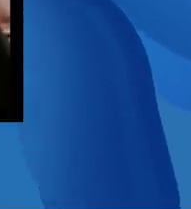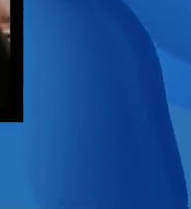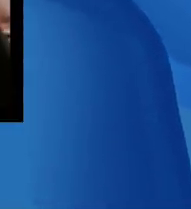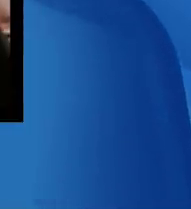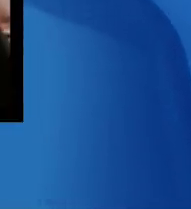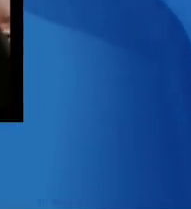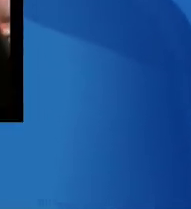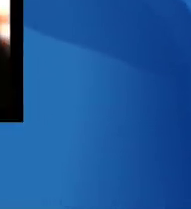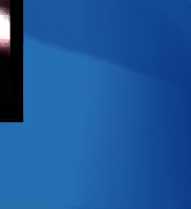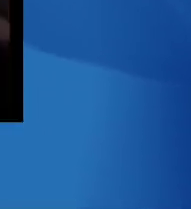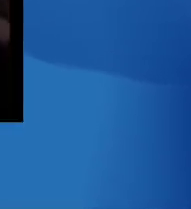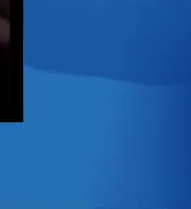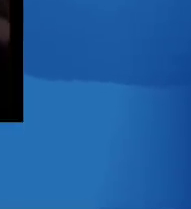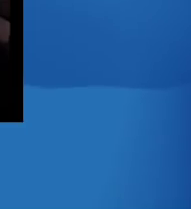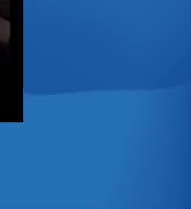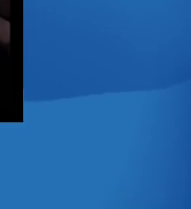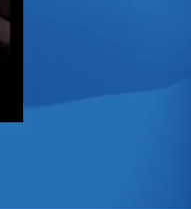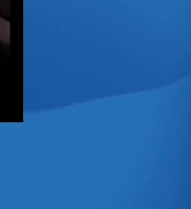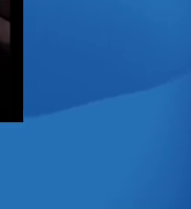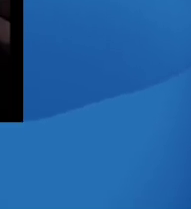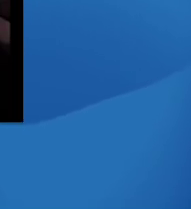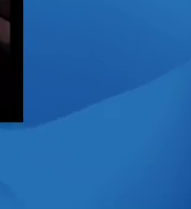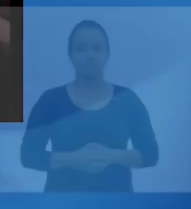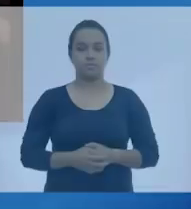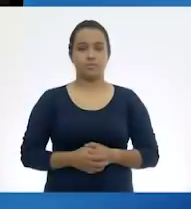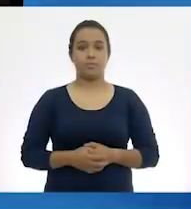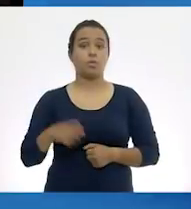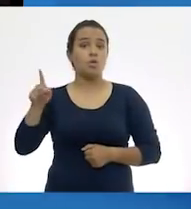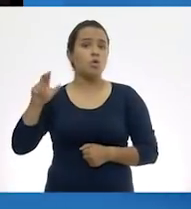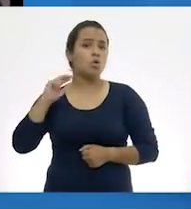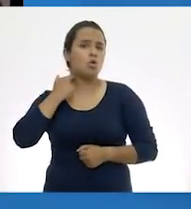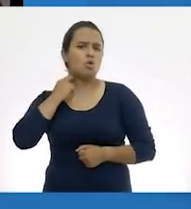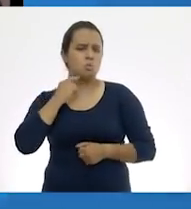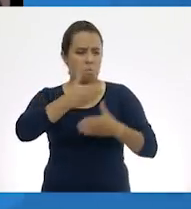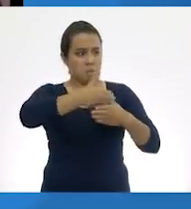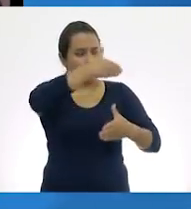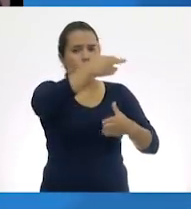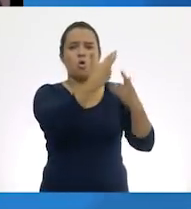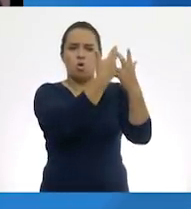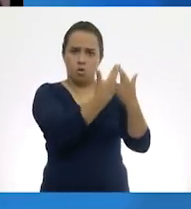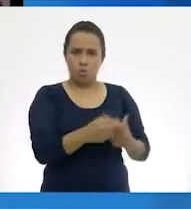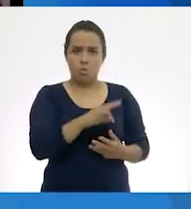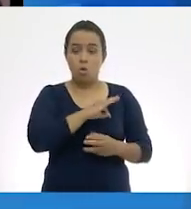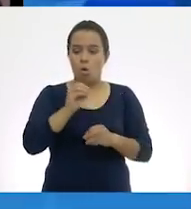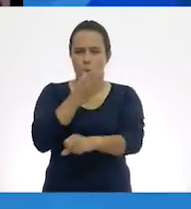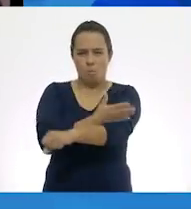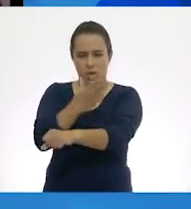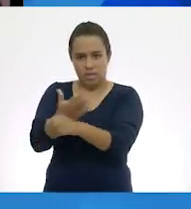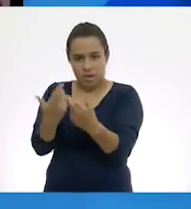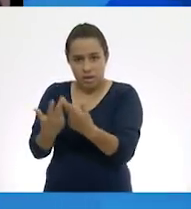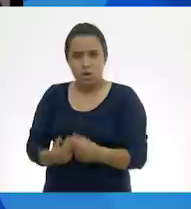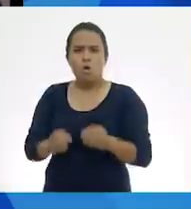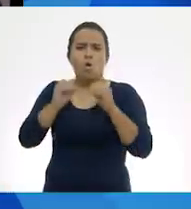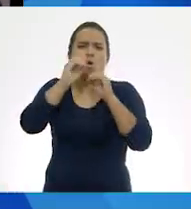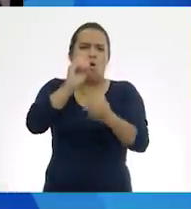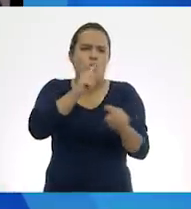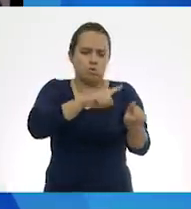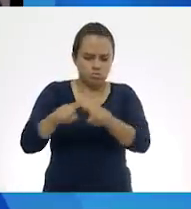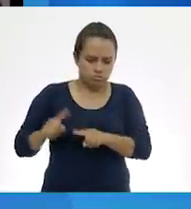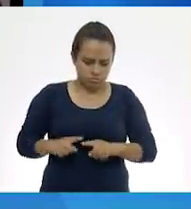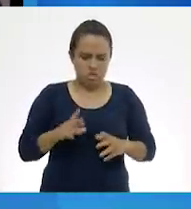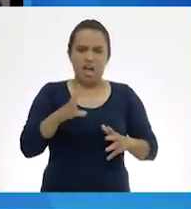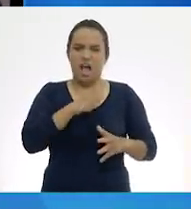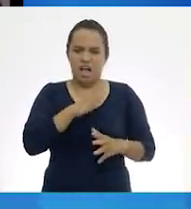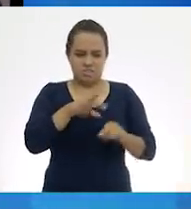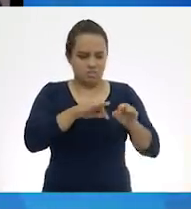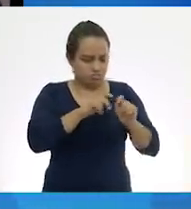that weight is placed over its feet. El robot puede romper paredes, bloques de madera y realizar tareas sofisticadas. El